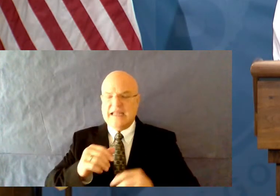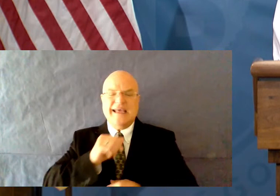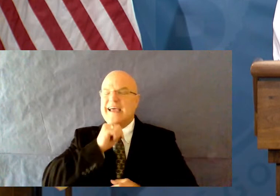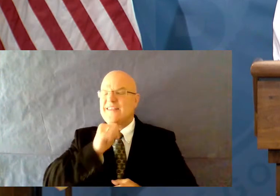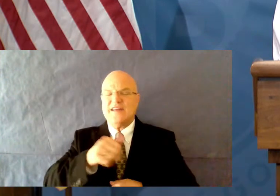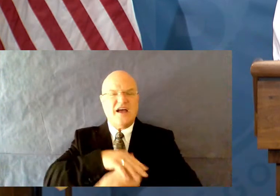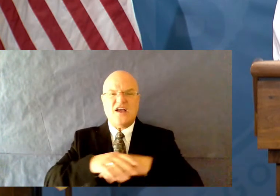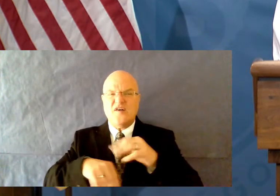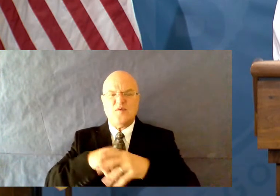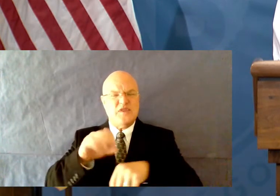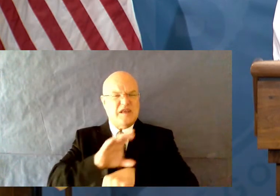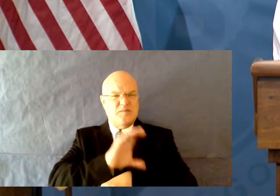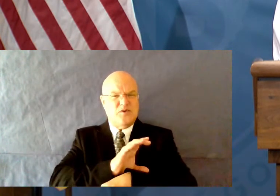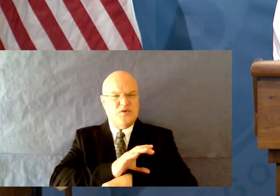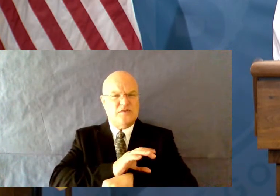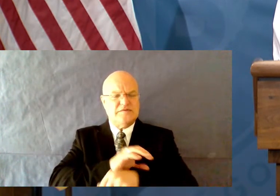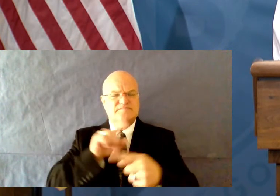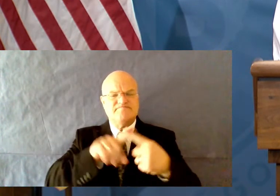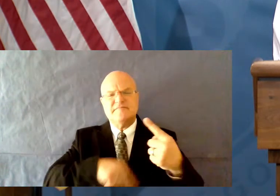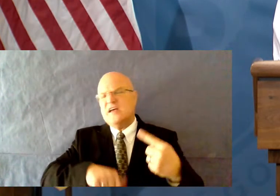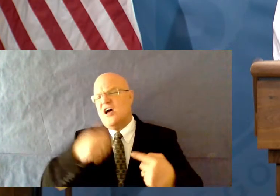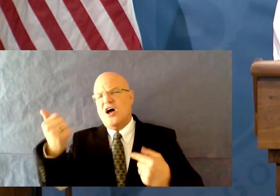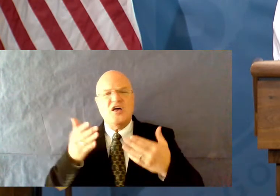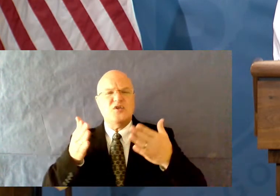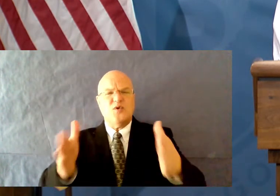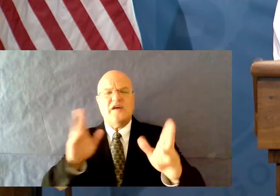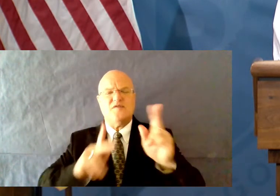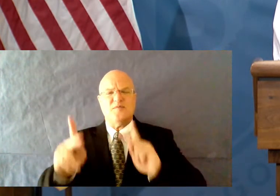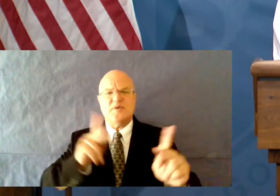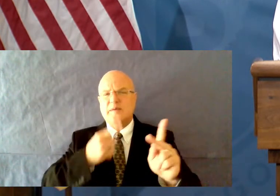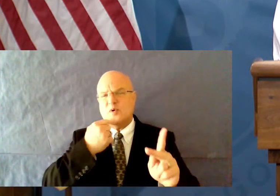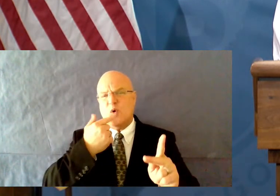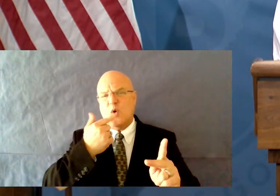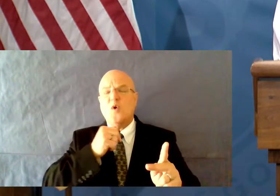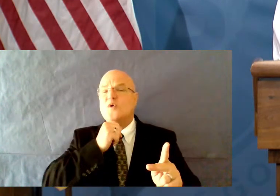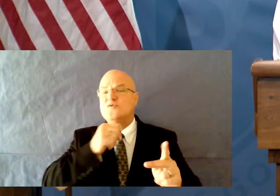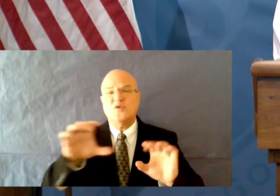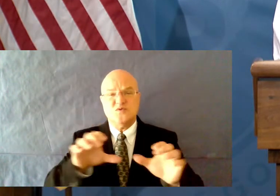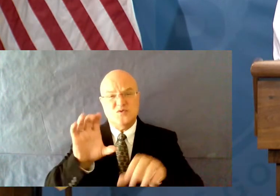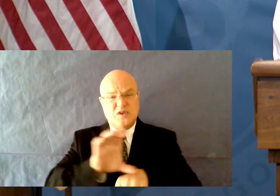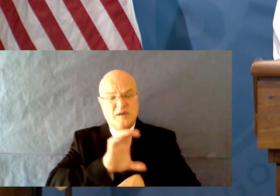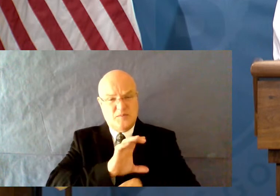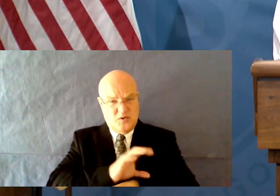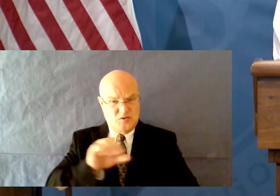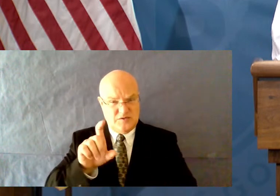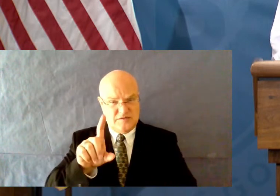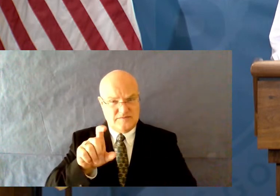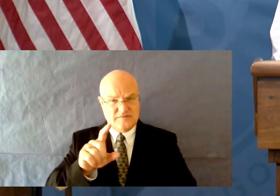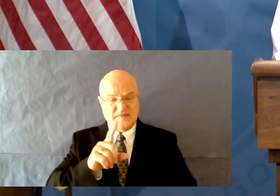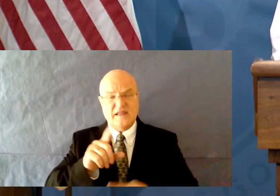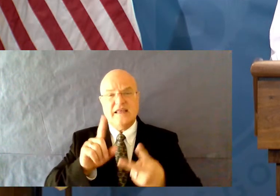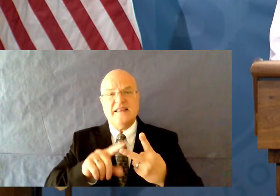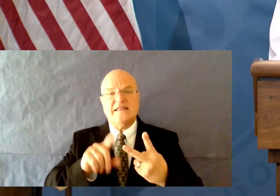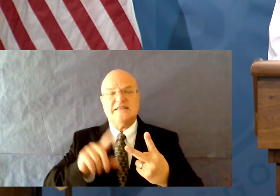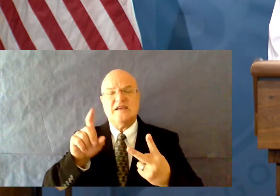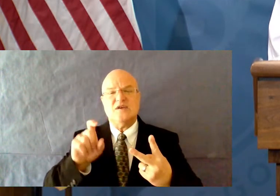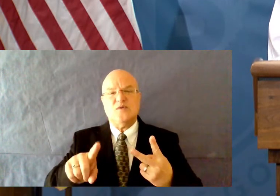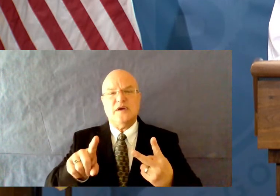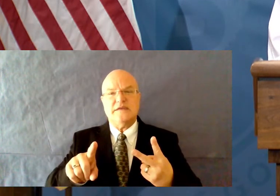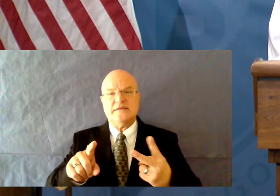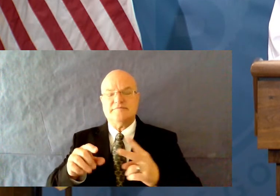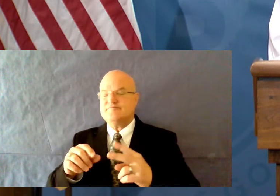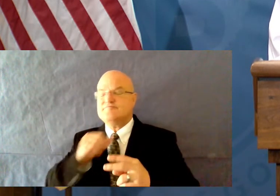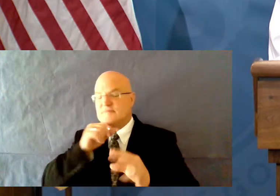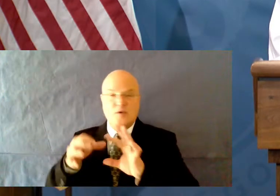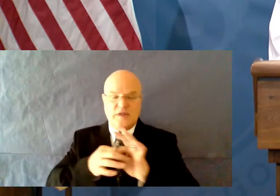with computers. Is there an alternative for those people who just don't do computers? And then the second question is unrelated to that, but